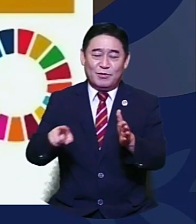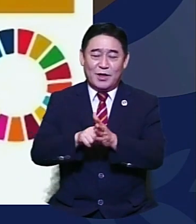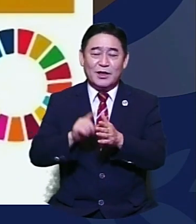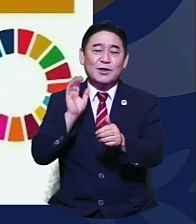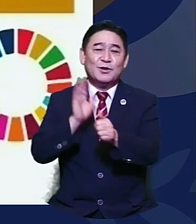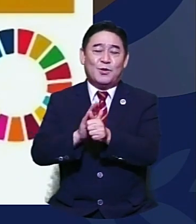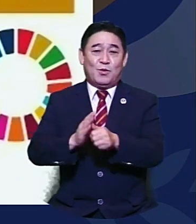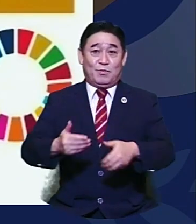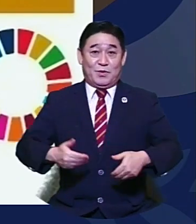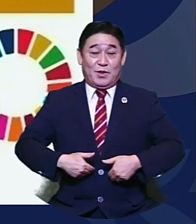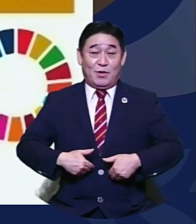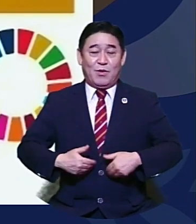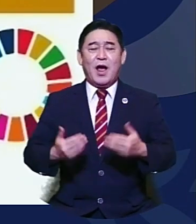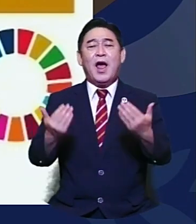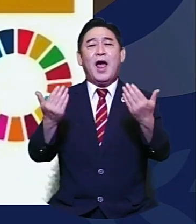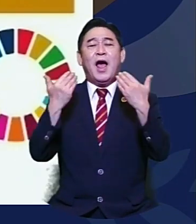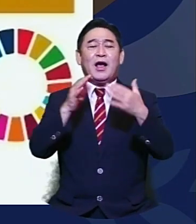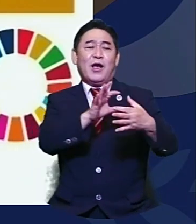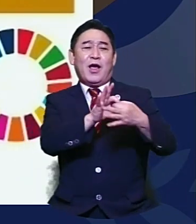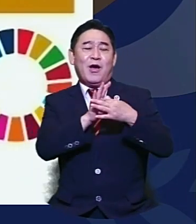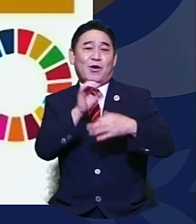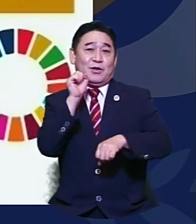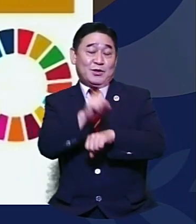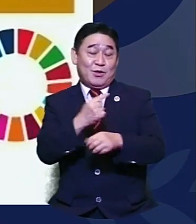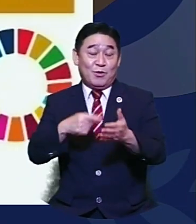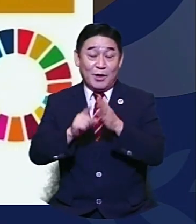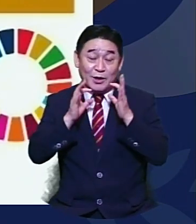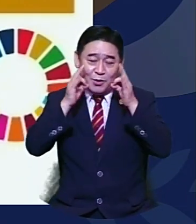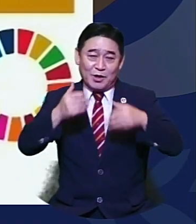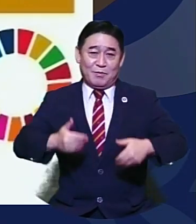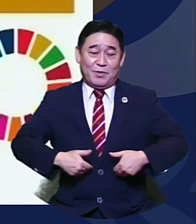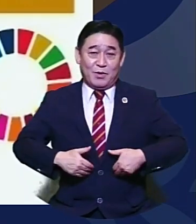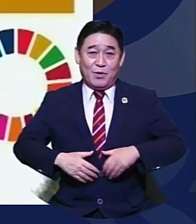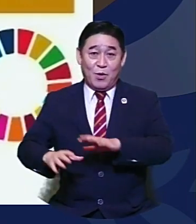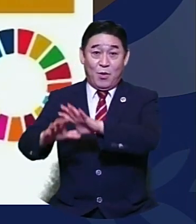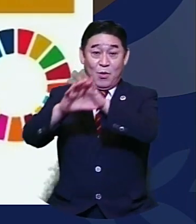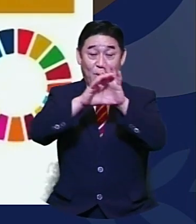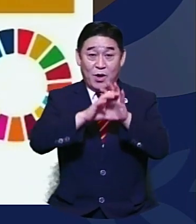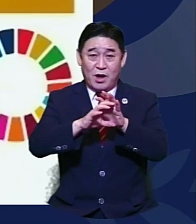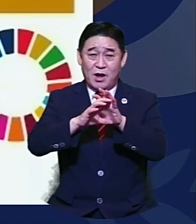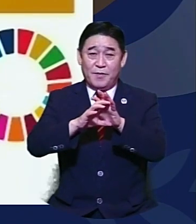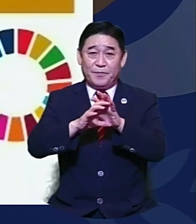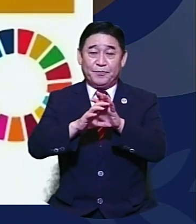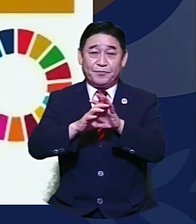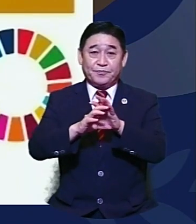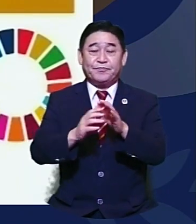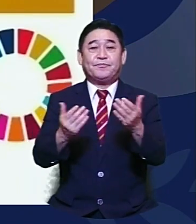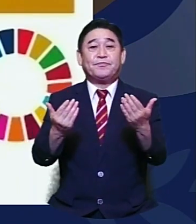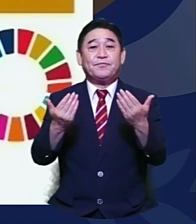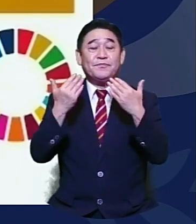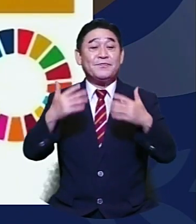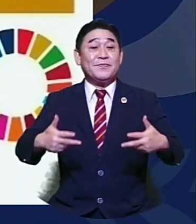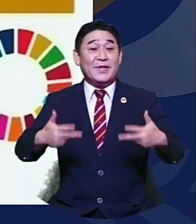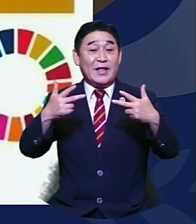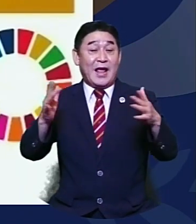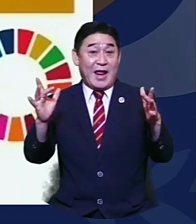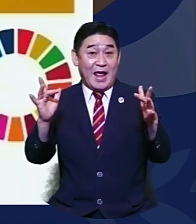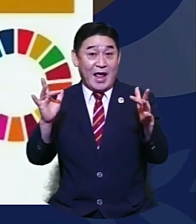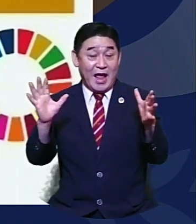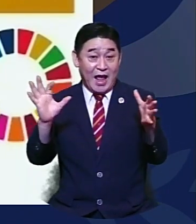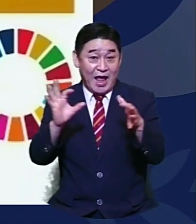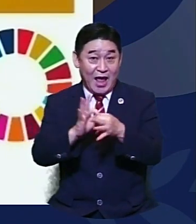school connectivity. And I think that COVID has proved the urgency and the need for something so